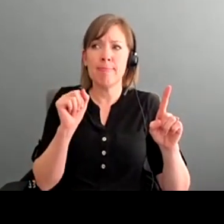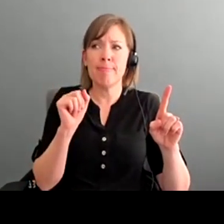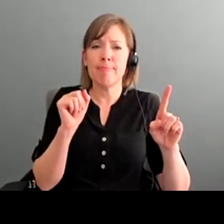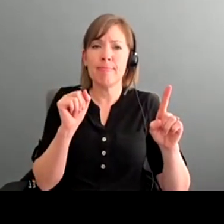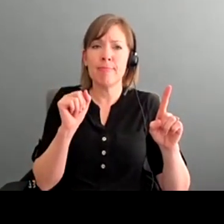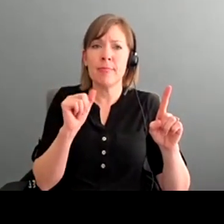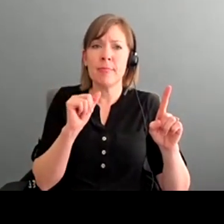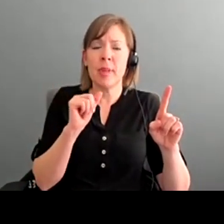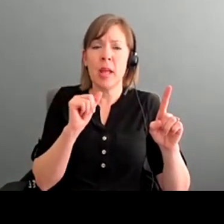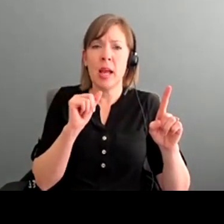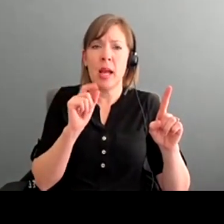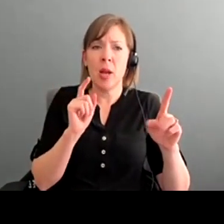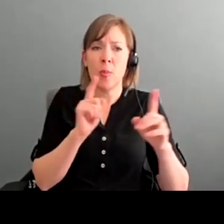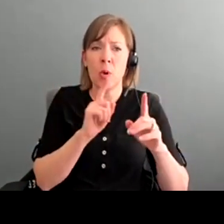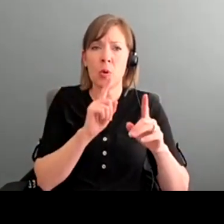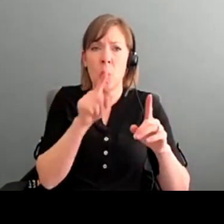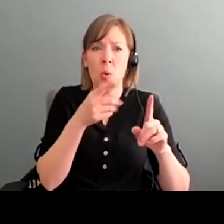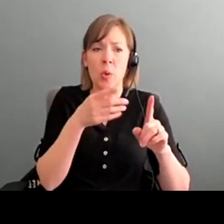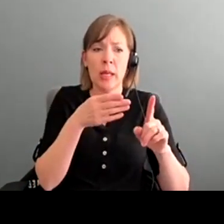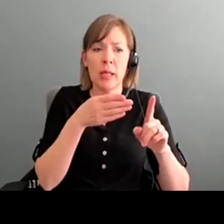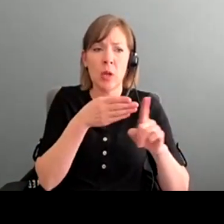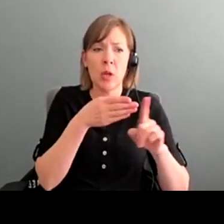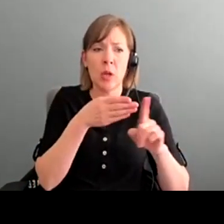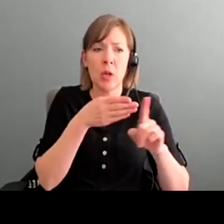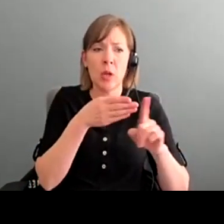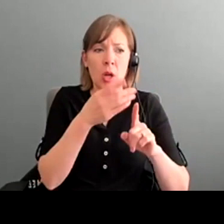an approach that only targets one or the other